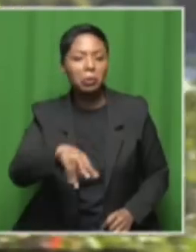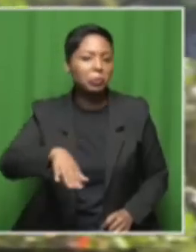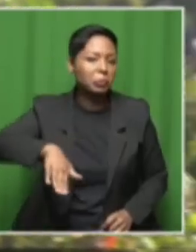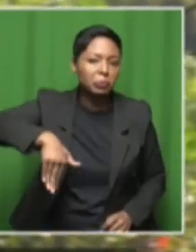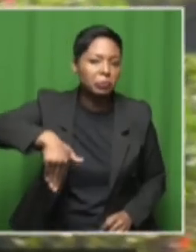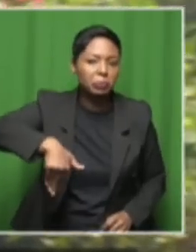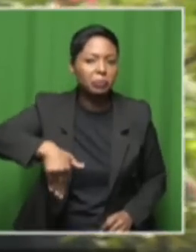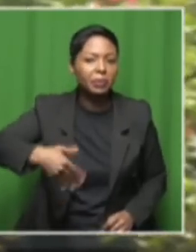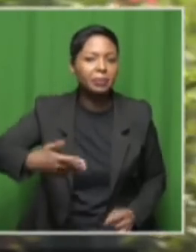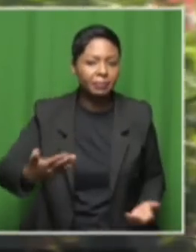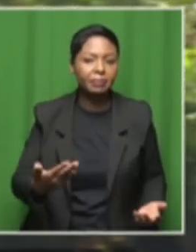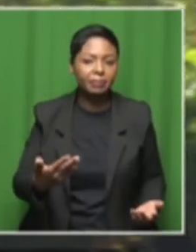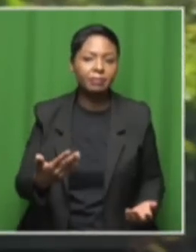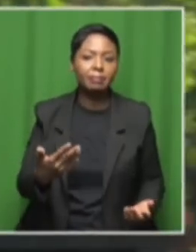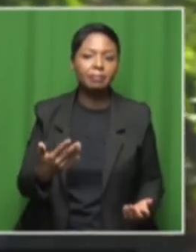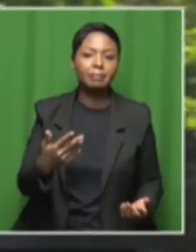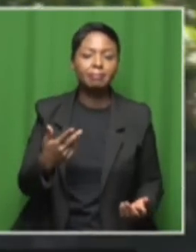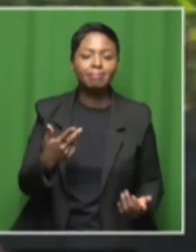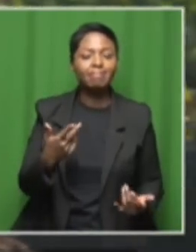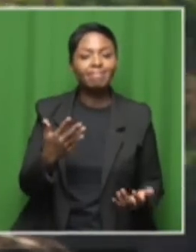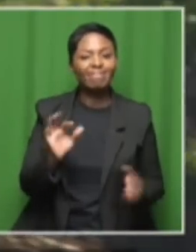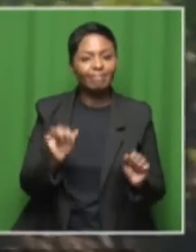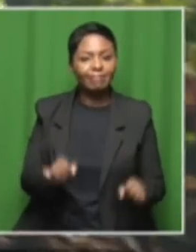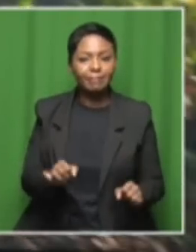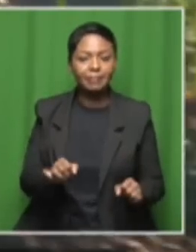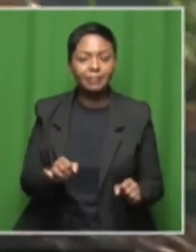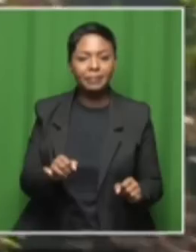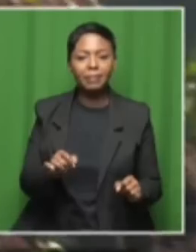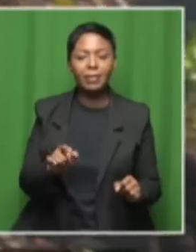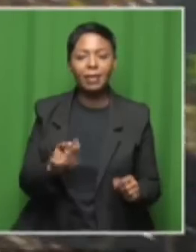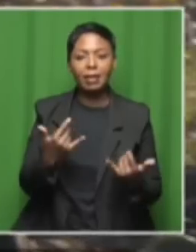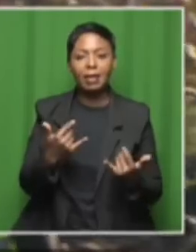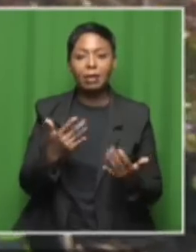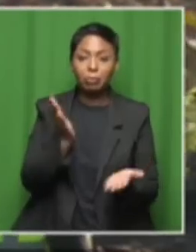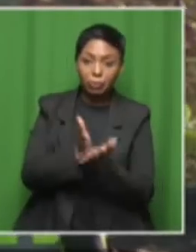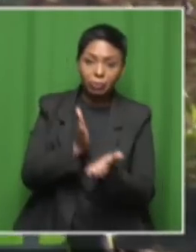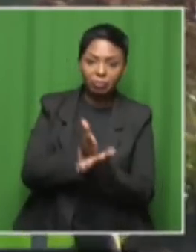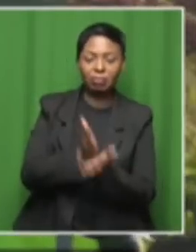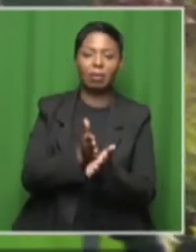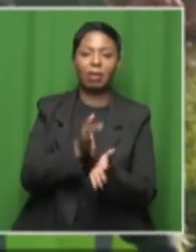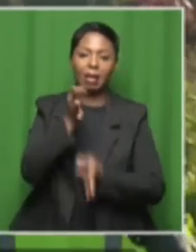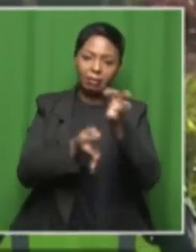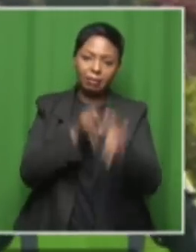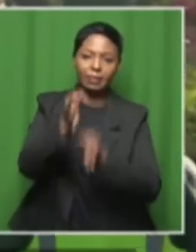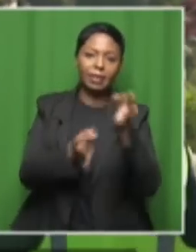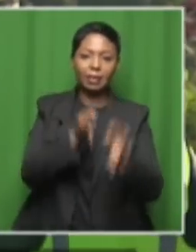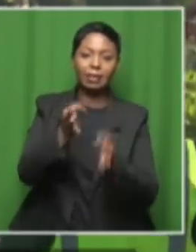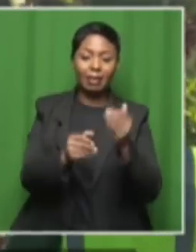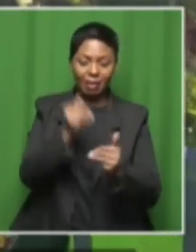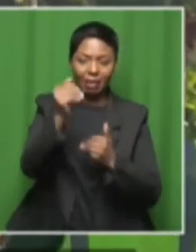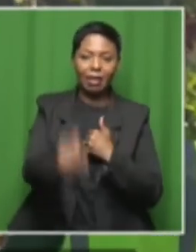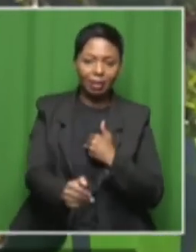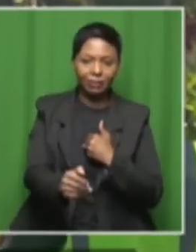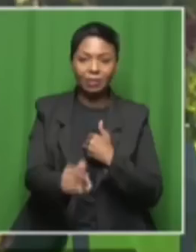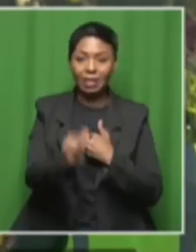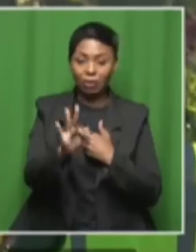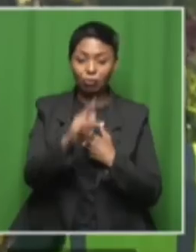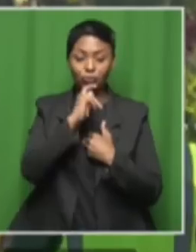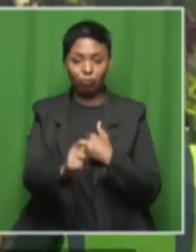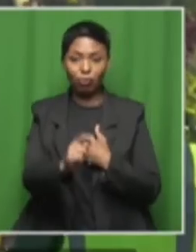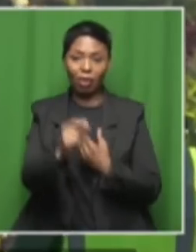it. And of course, then the verification process will be if indeed this is the